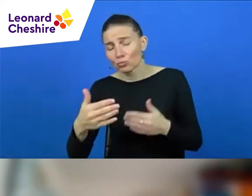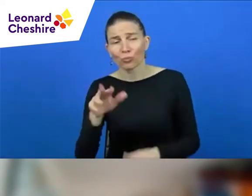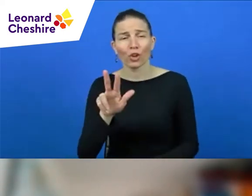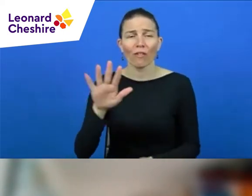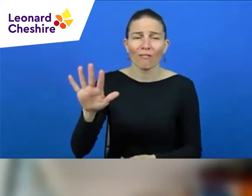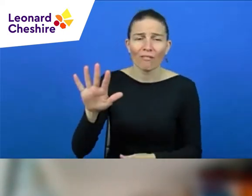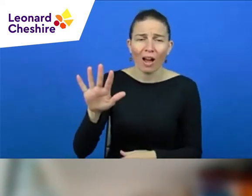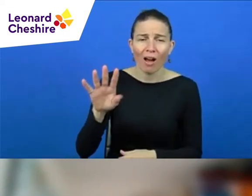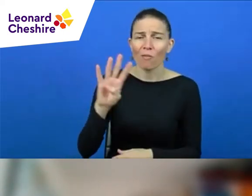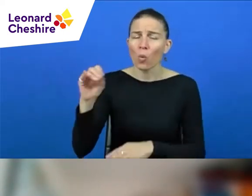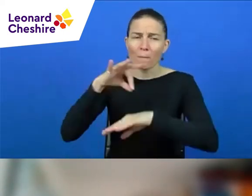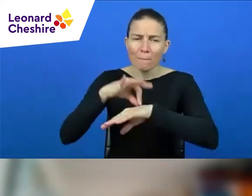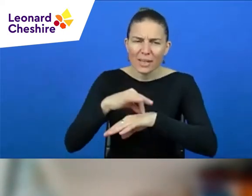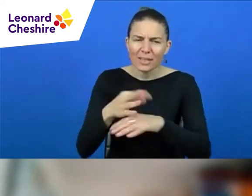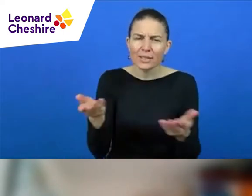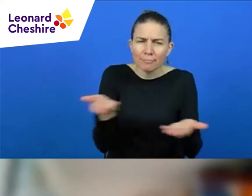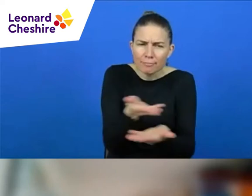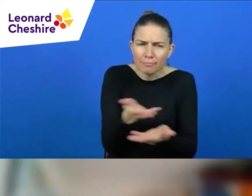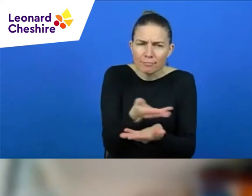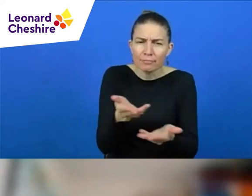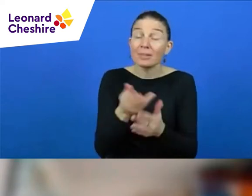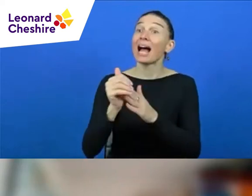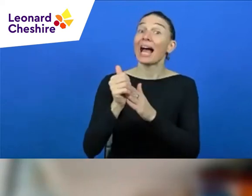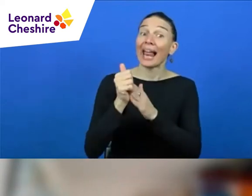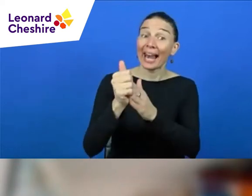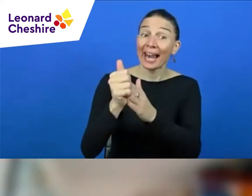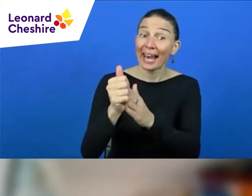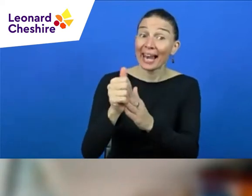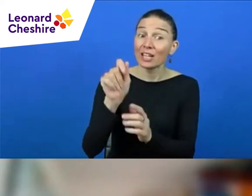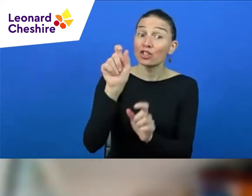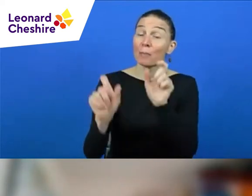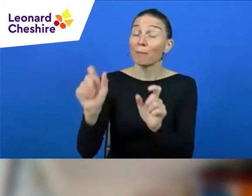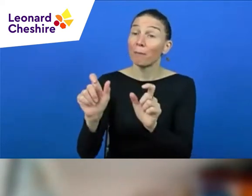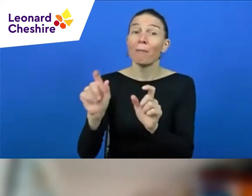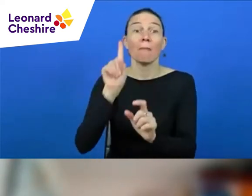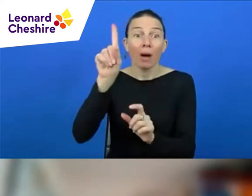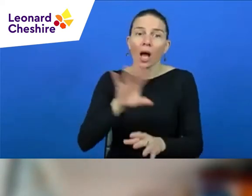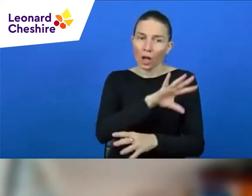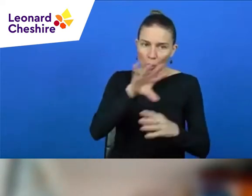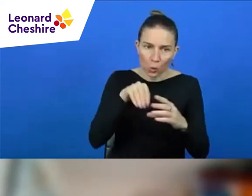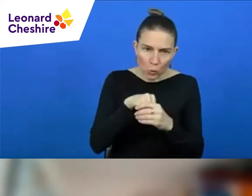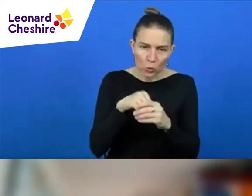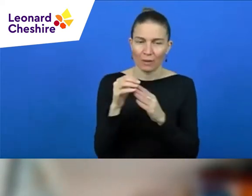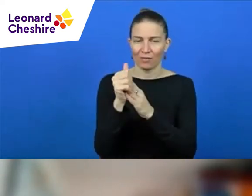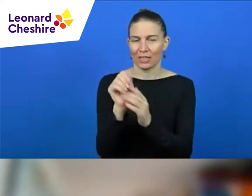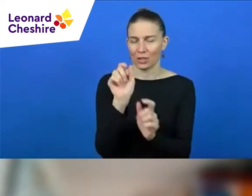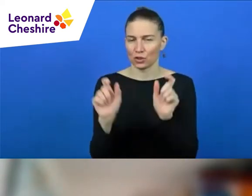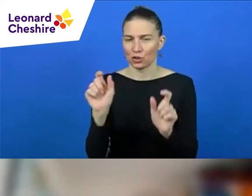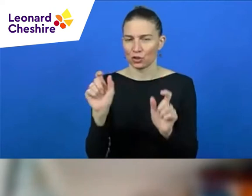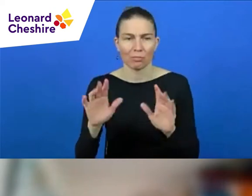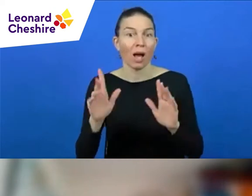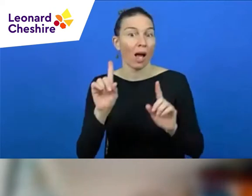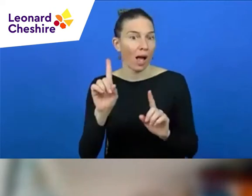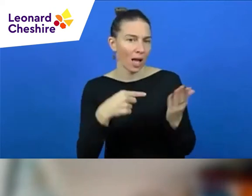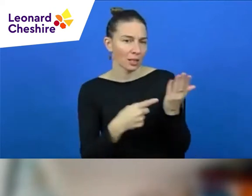minutes inclusive leadership. And then about quarter past the hour, we will sort of get into the